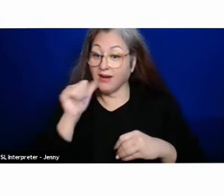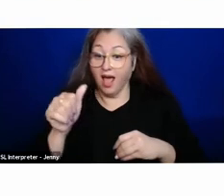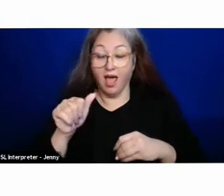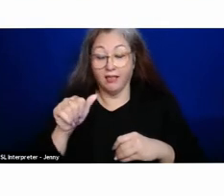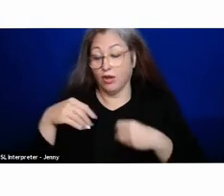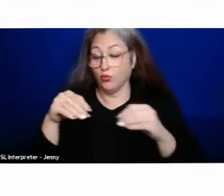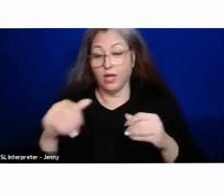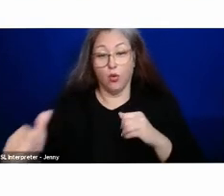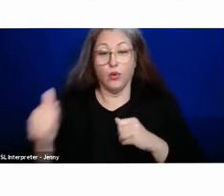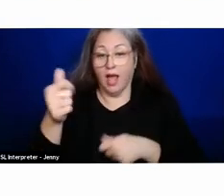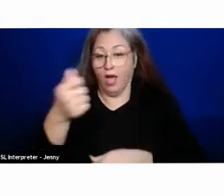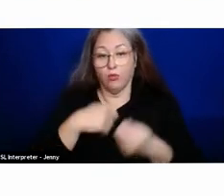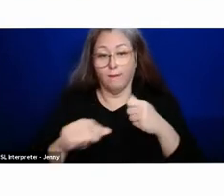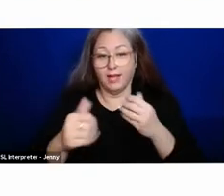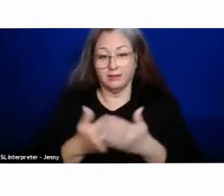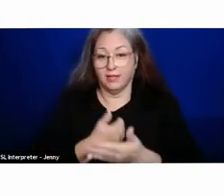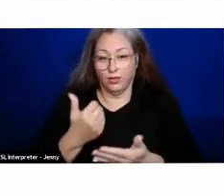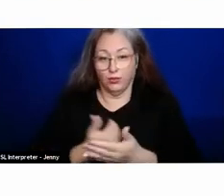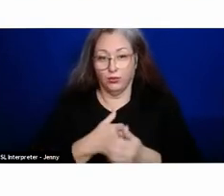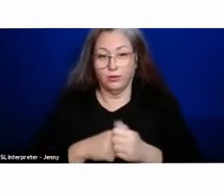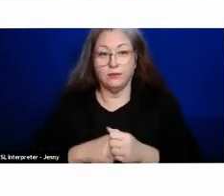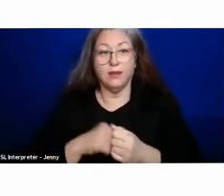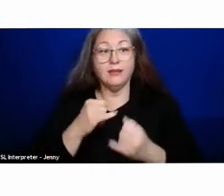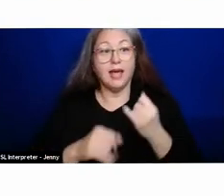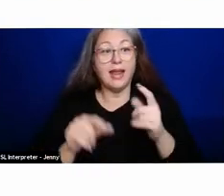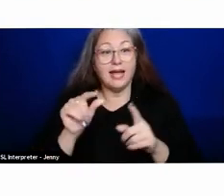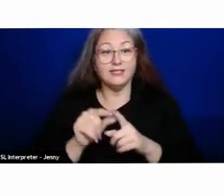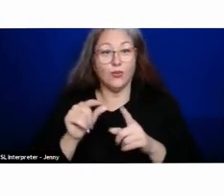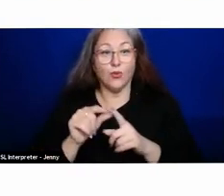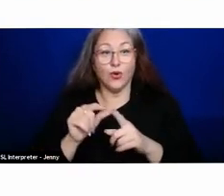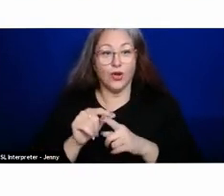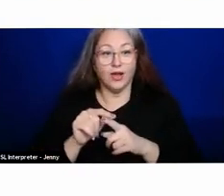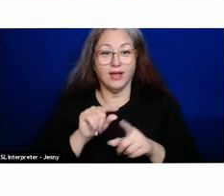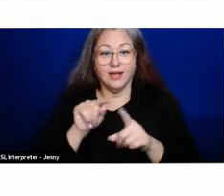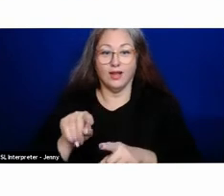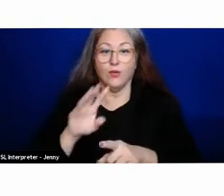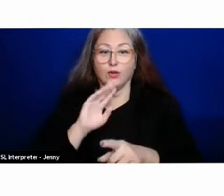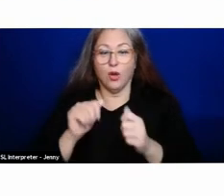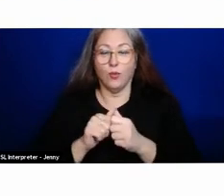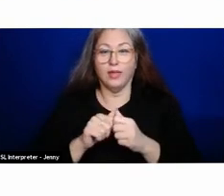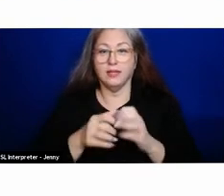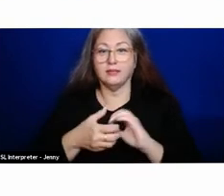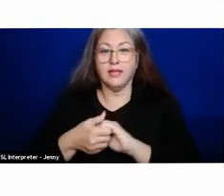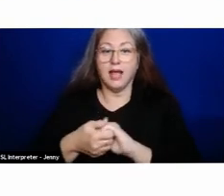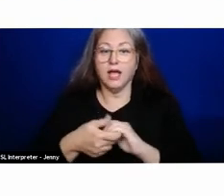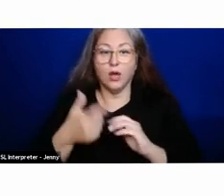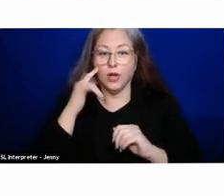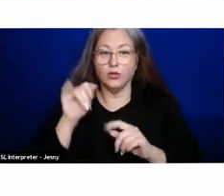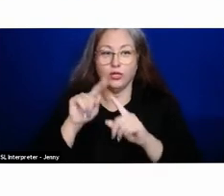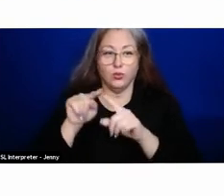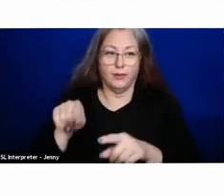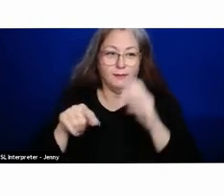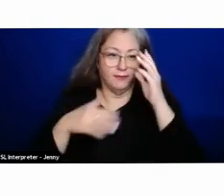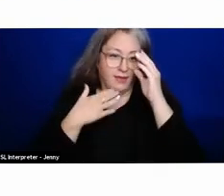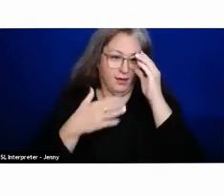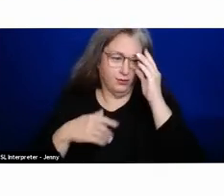new. And the last word will go to Mauli, who will tell us what solidarity looks like to him. Thank